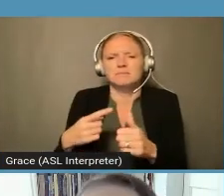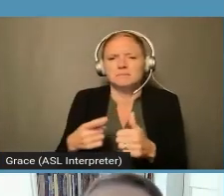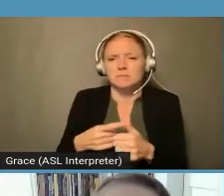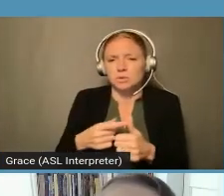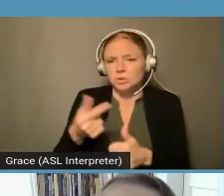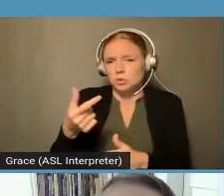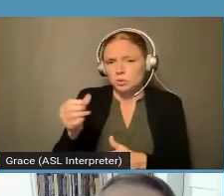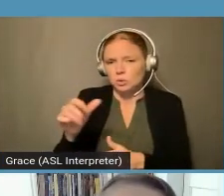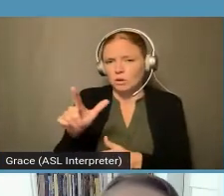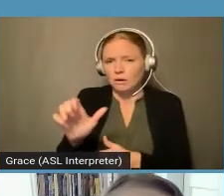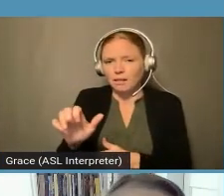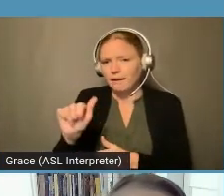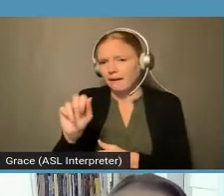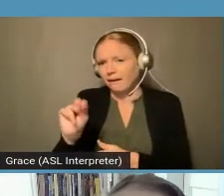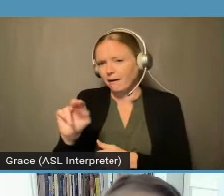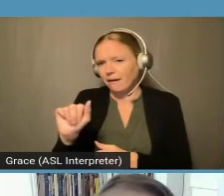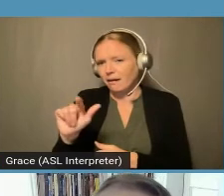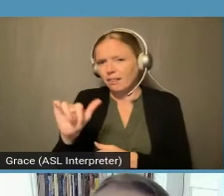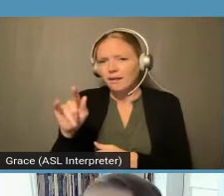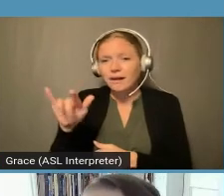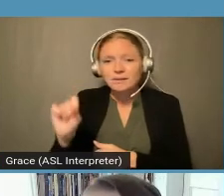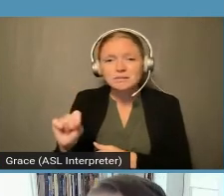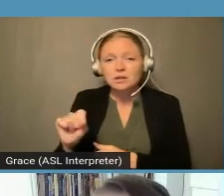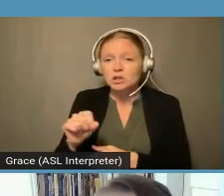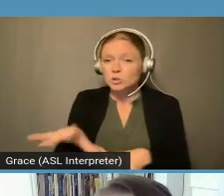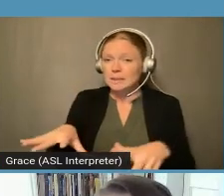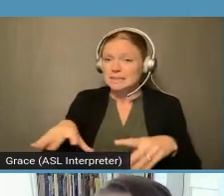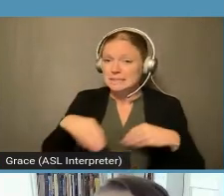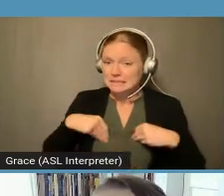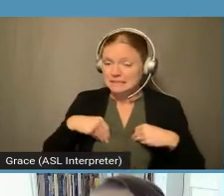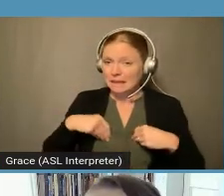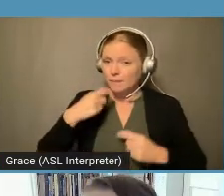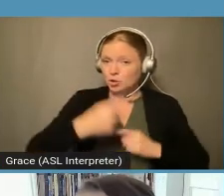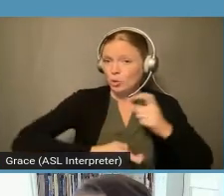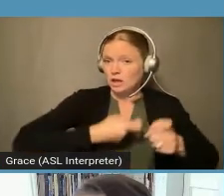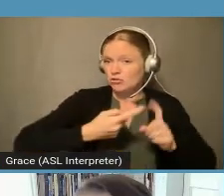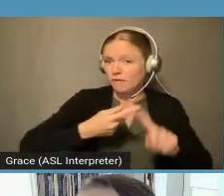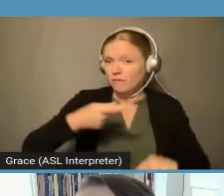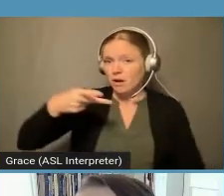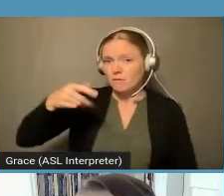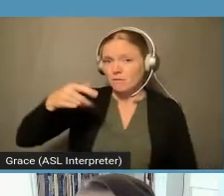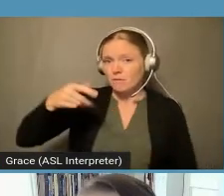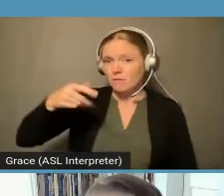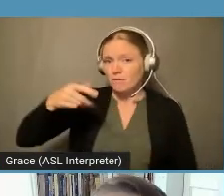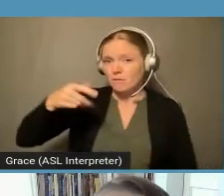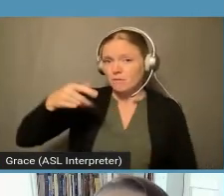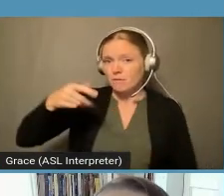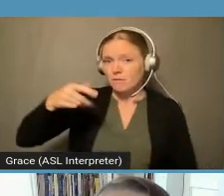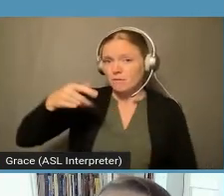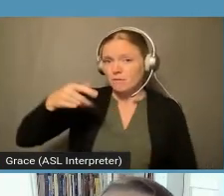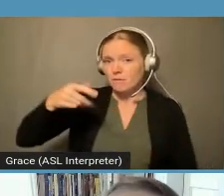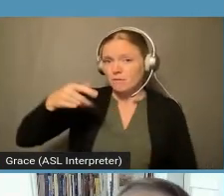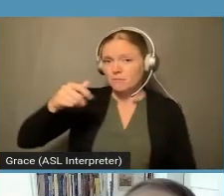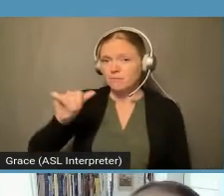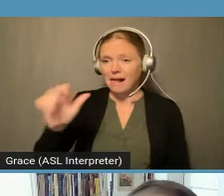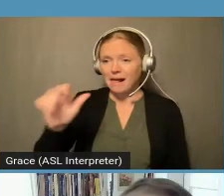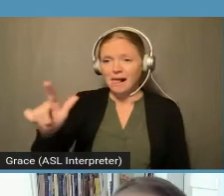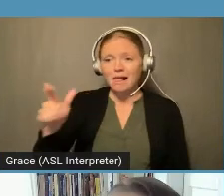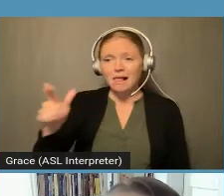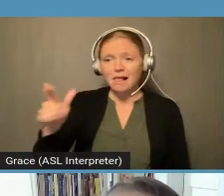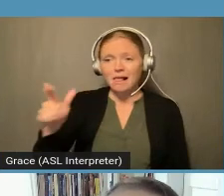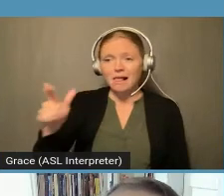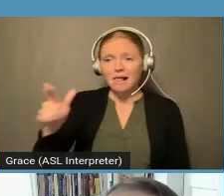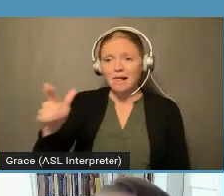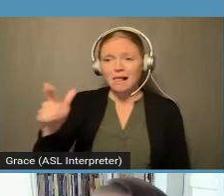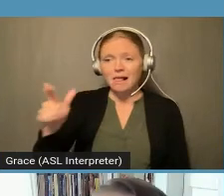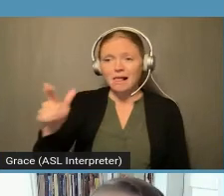like that? Are you taking donations online from PayPal or from something more complicated? Do you have ticketing?